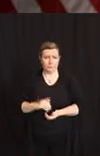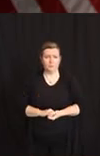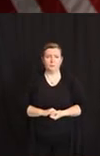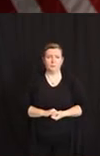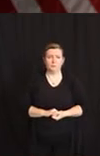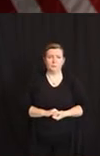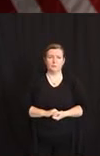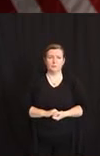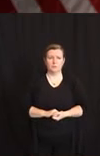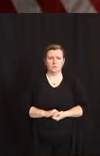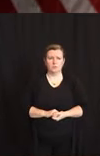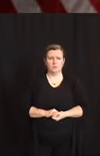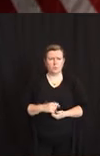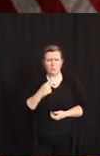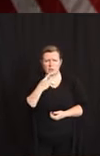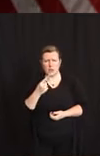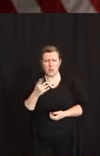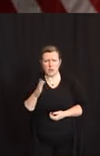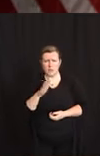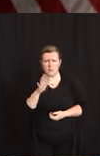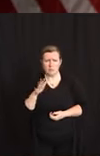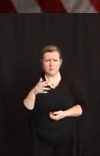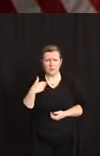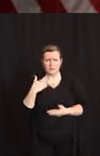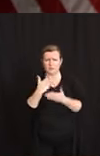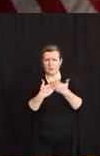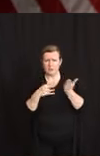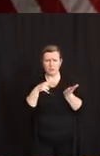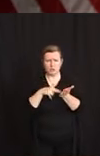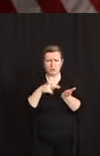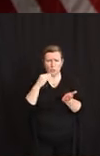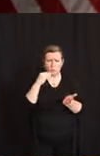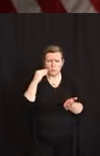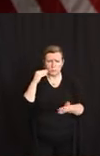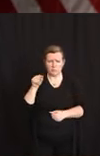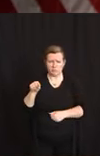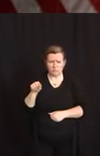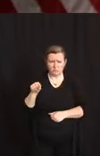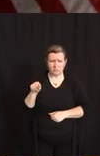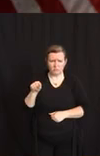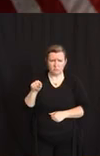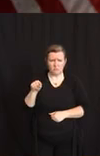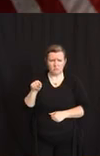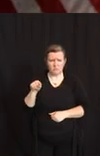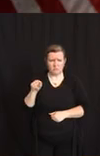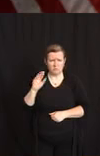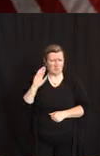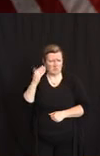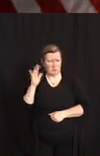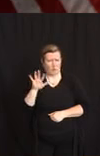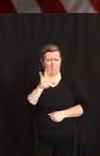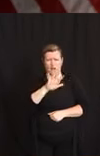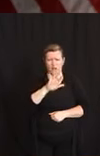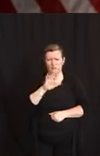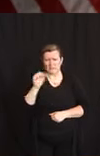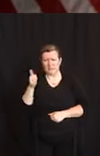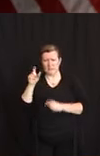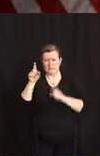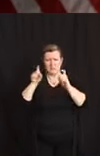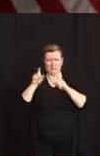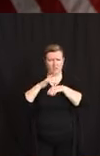have you decided on testing at nursing homes? There are only 5 to 10 tests available per day there, is that correct? How many people were assigned